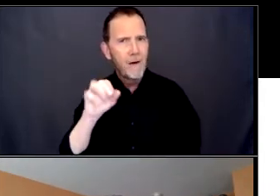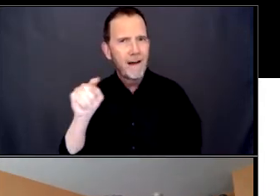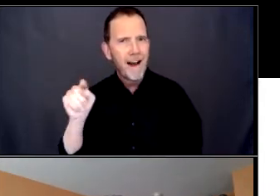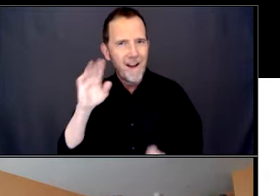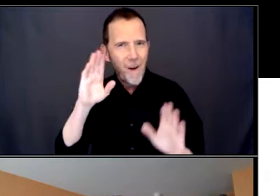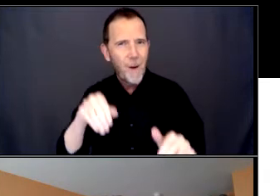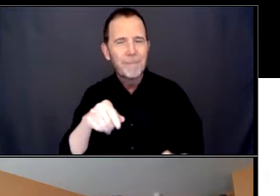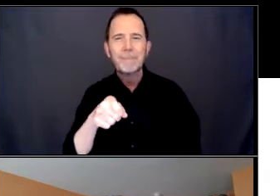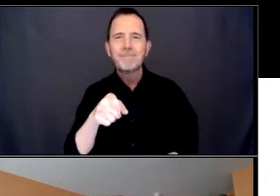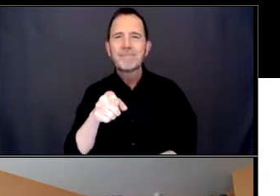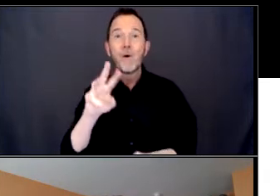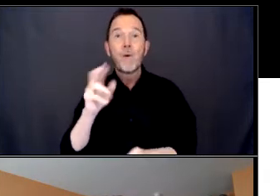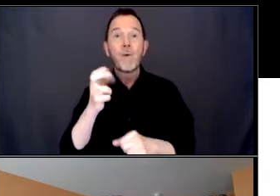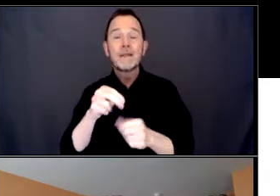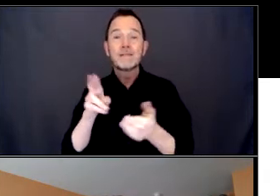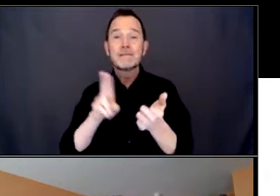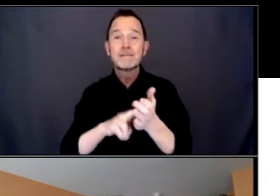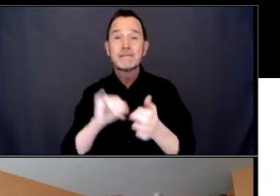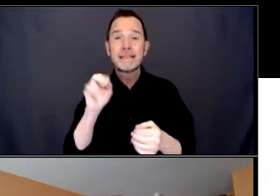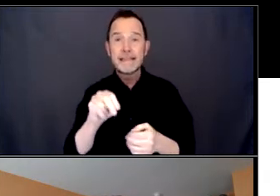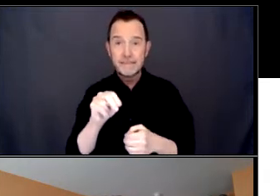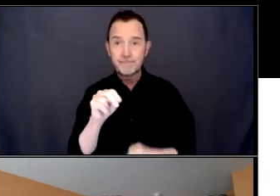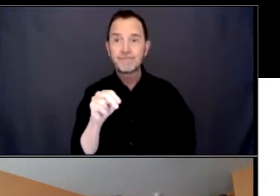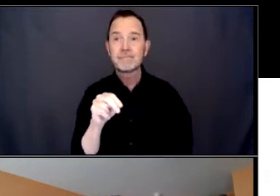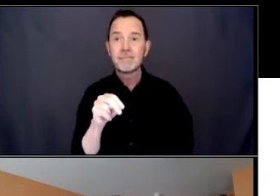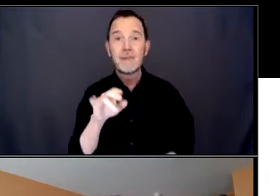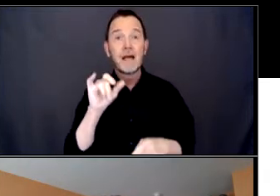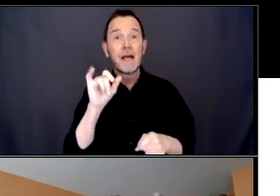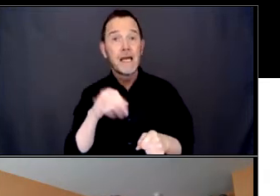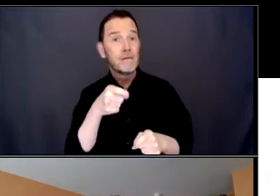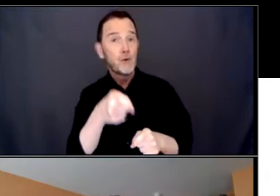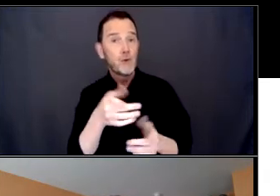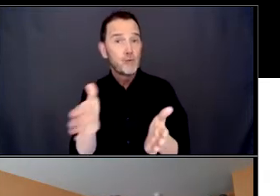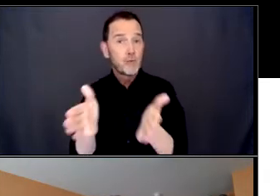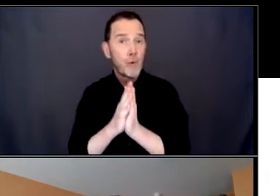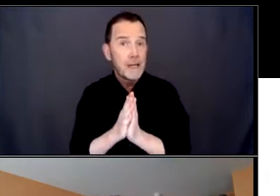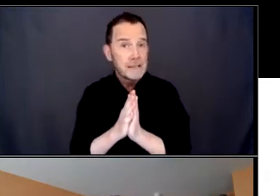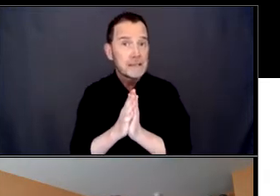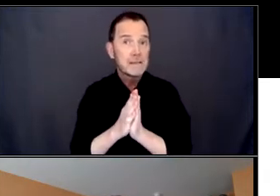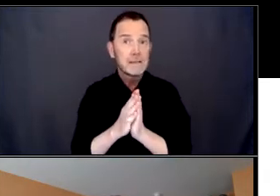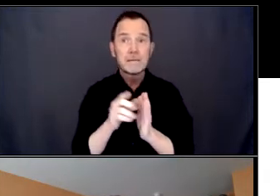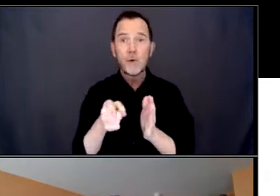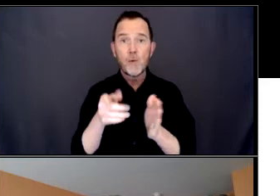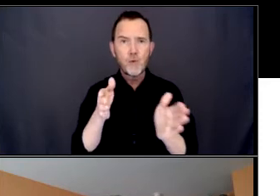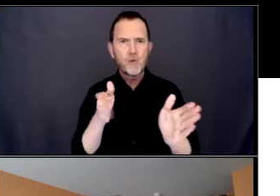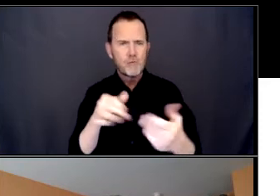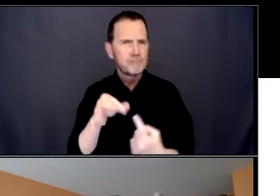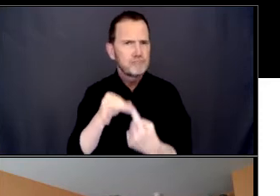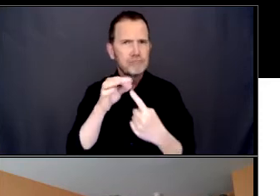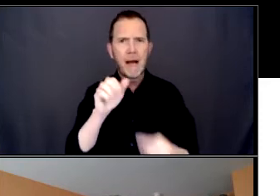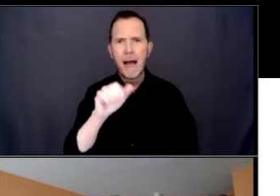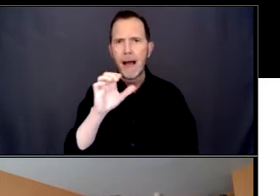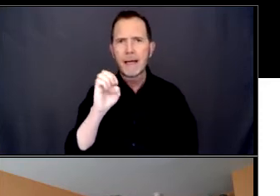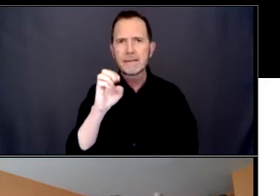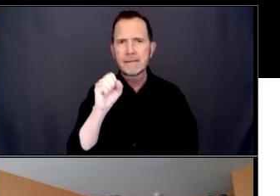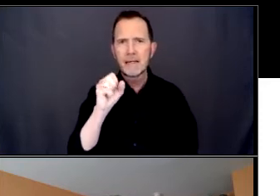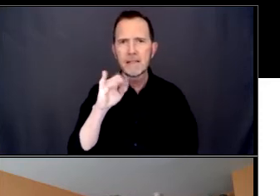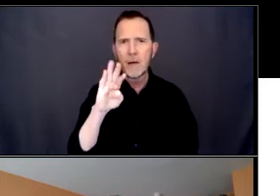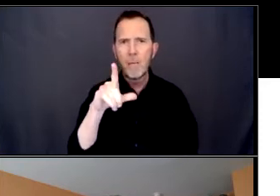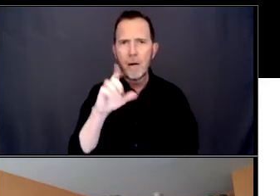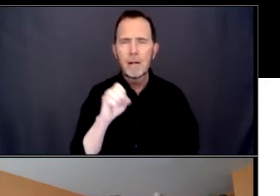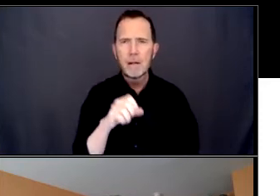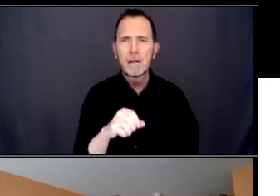check into our hotel, if you do request to have an accessible room, sometimes in the past in the industry,